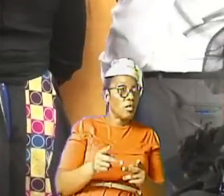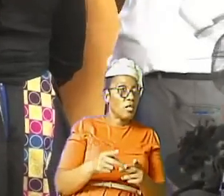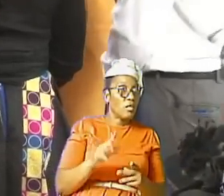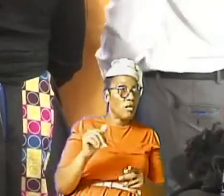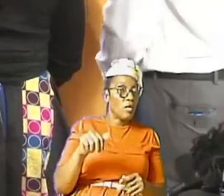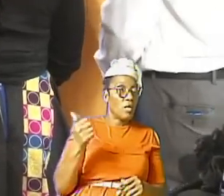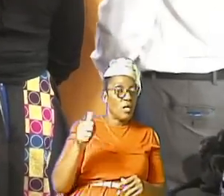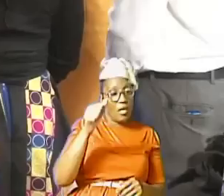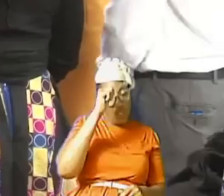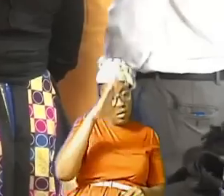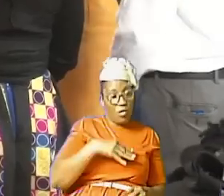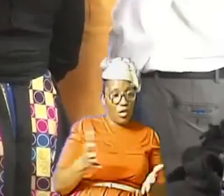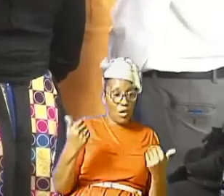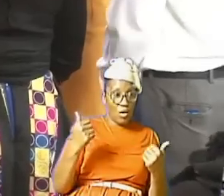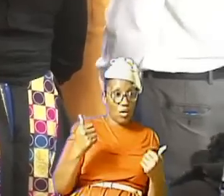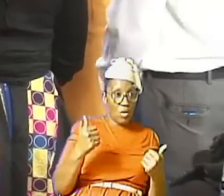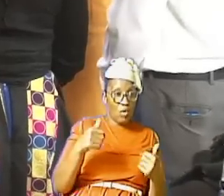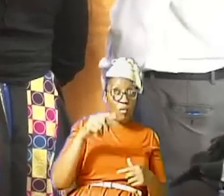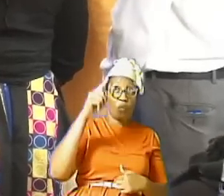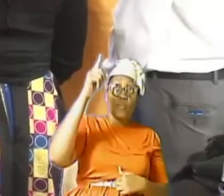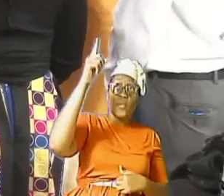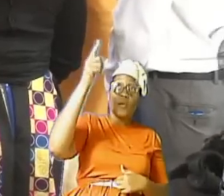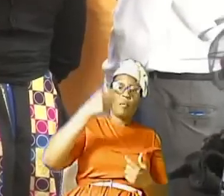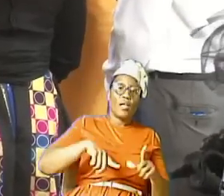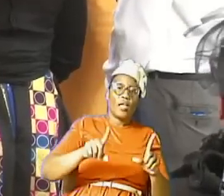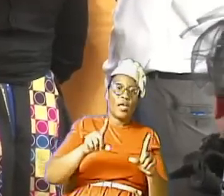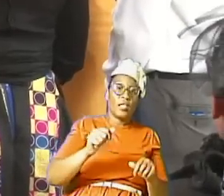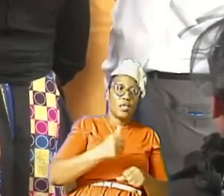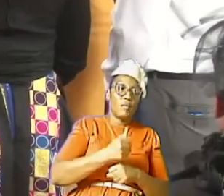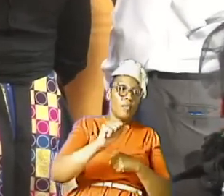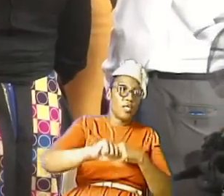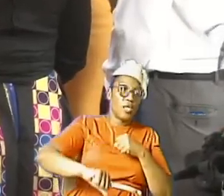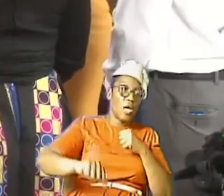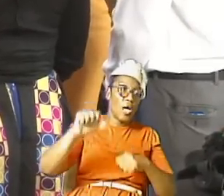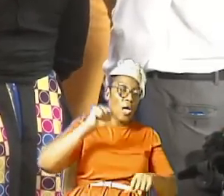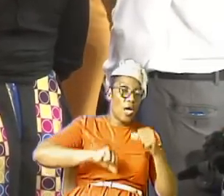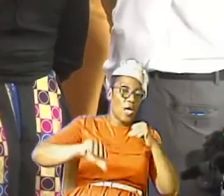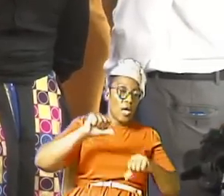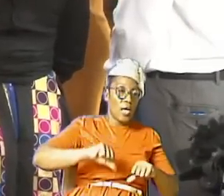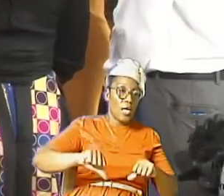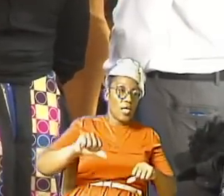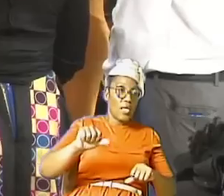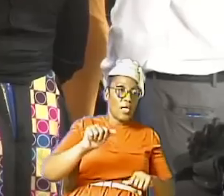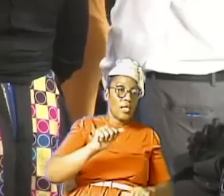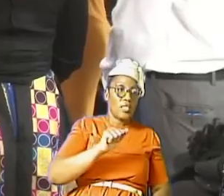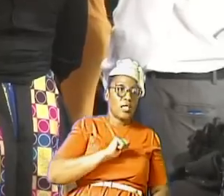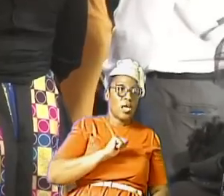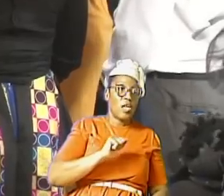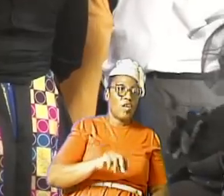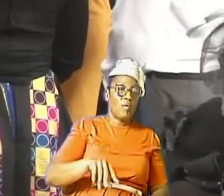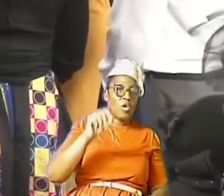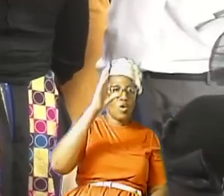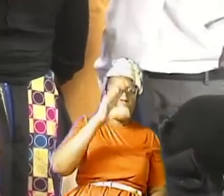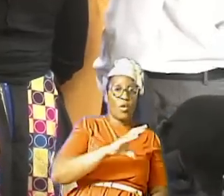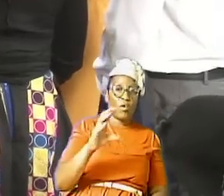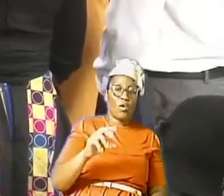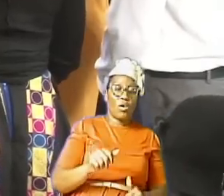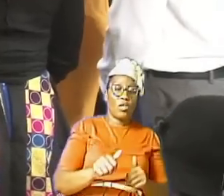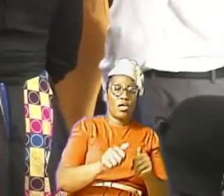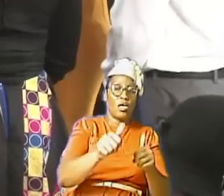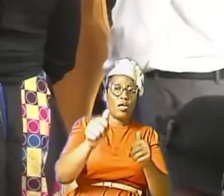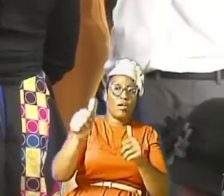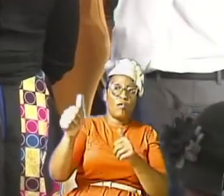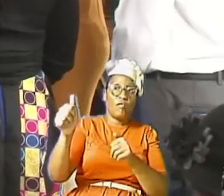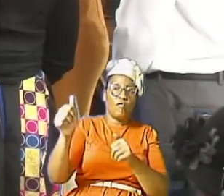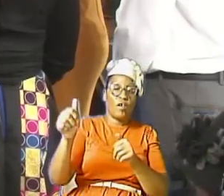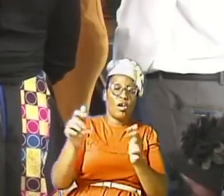man will come after me, let him deny himself, pick up his cross, and follow